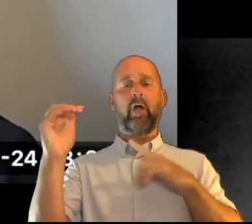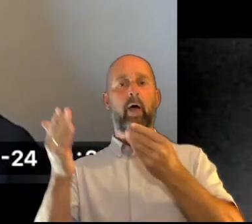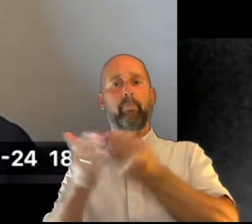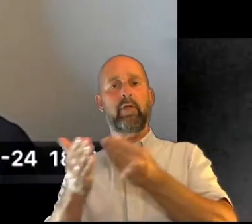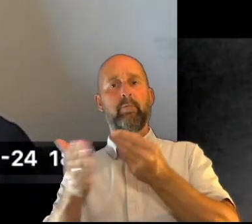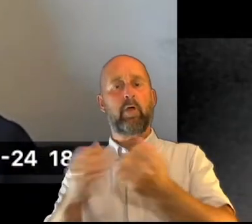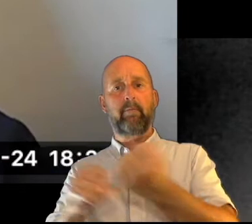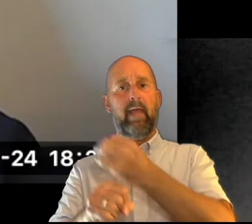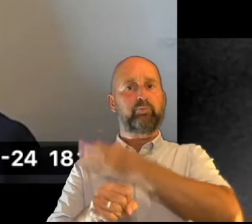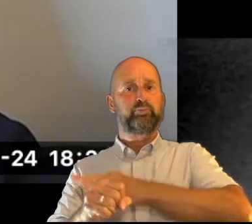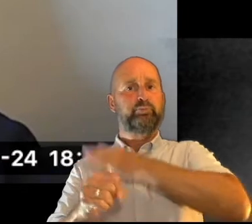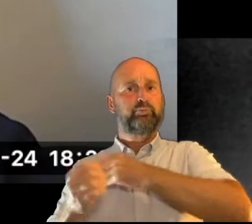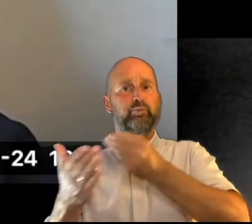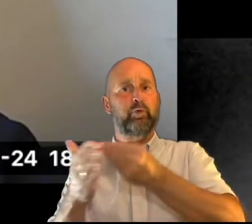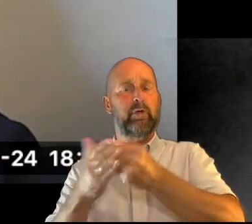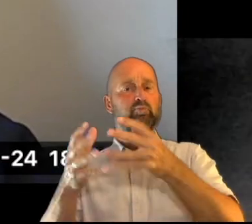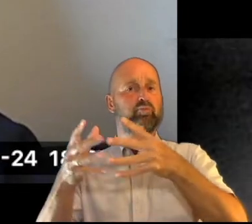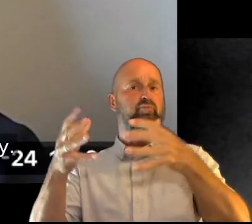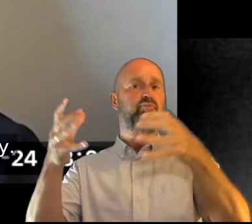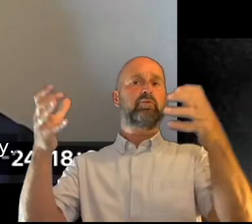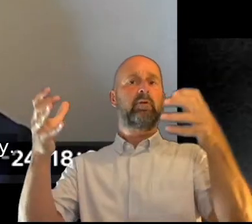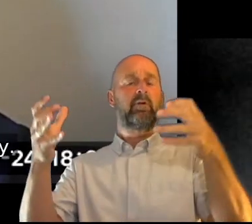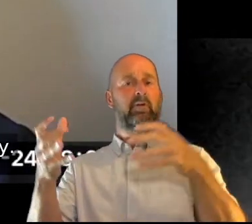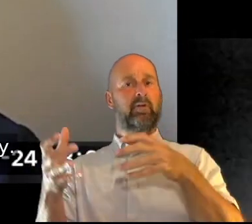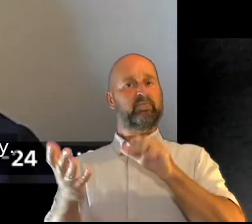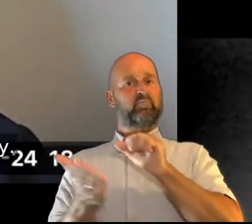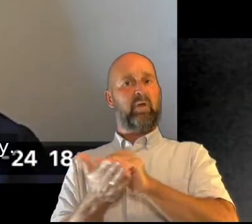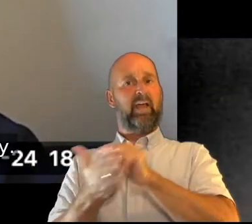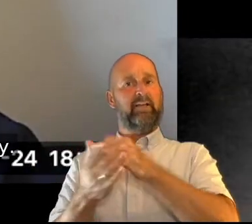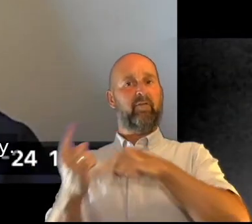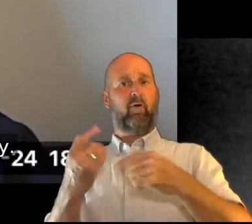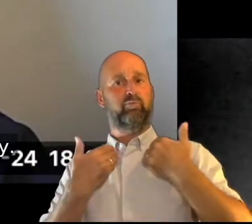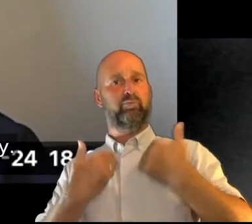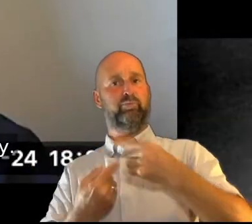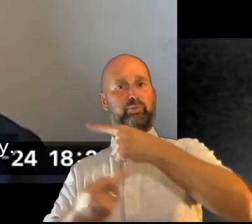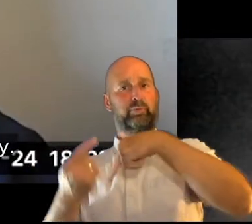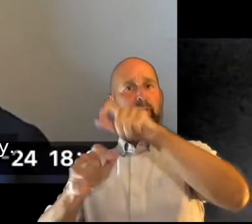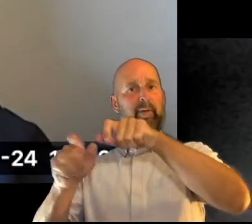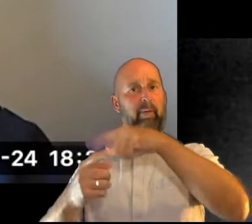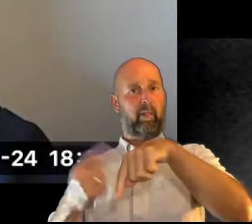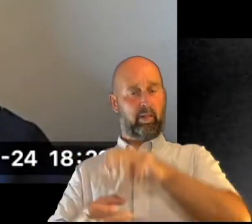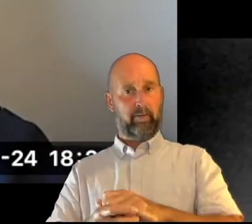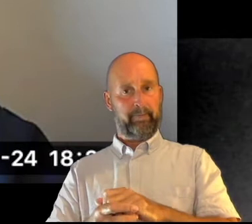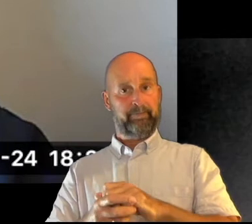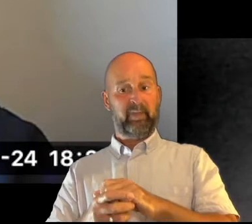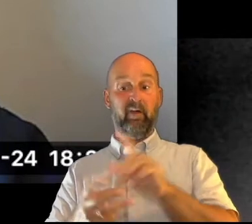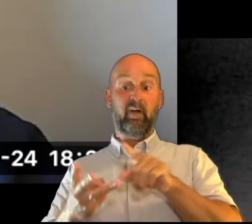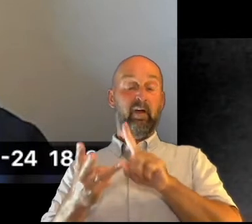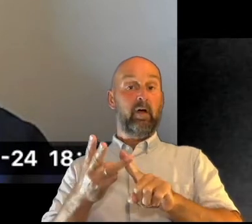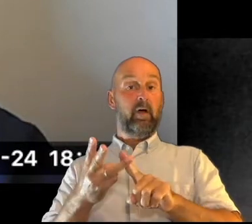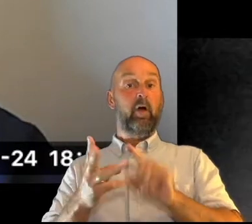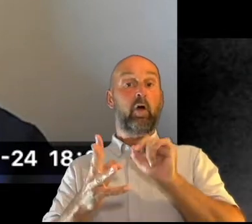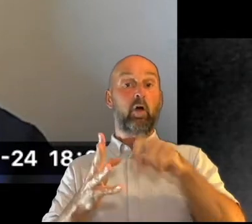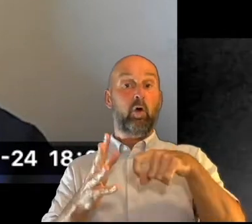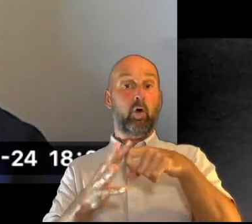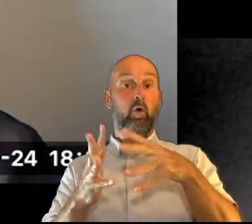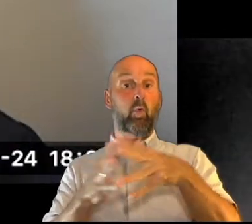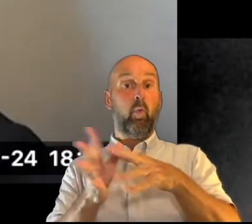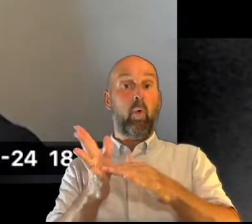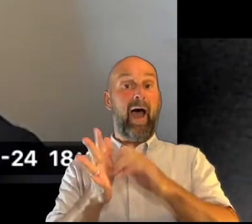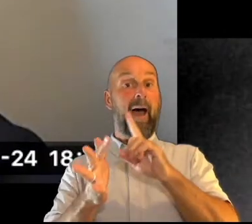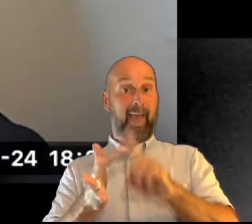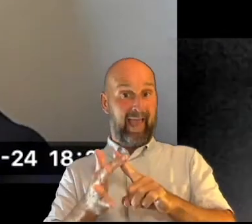making money and doing right for people like her, basically. And then we also meet